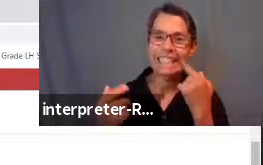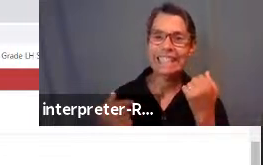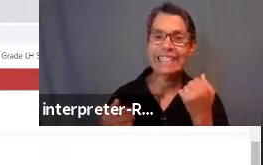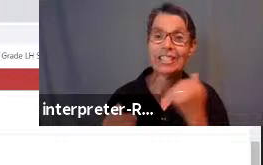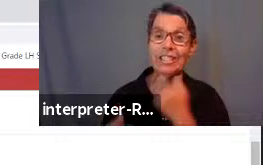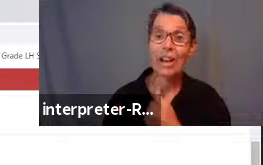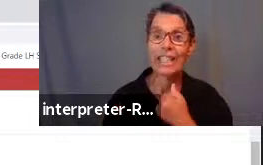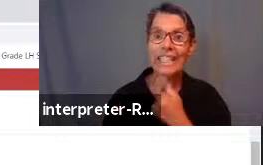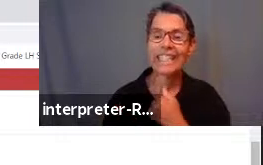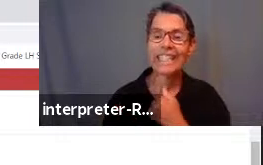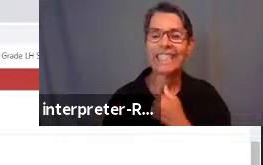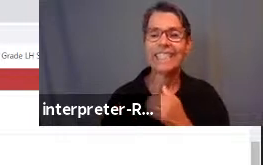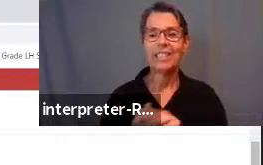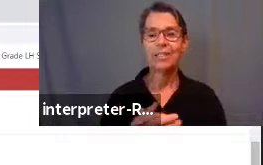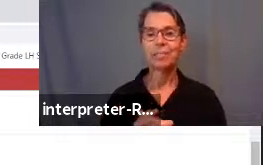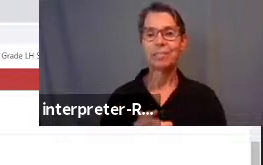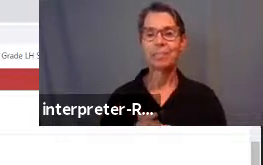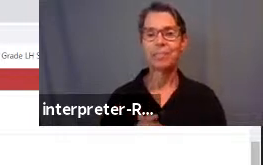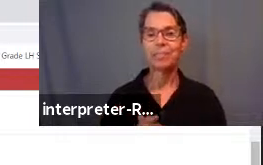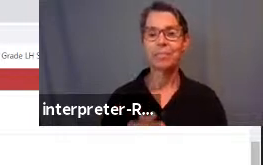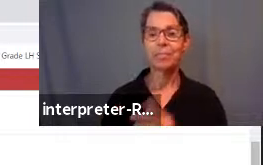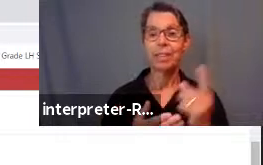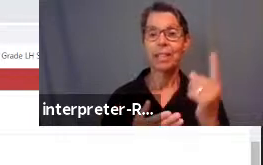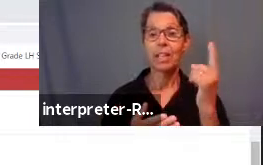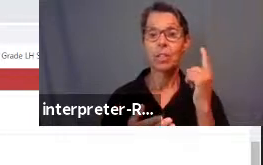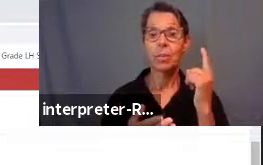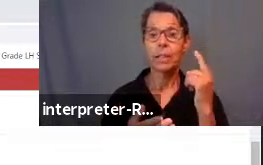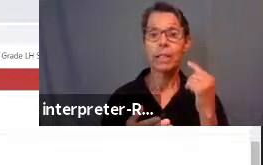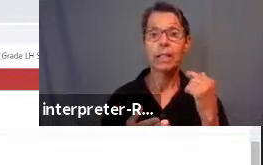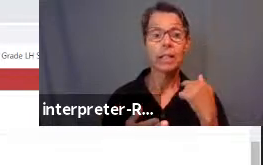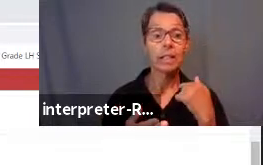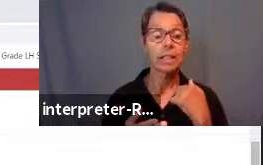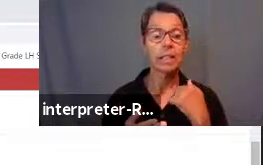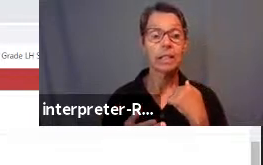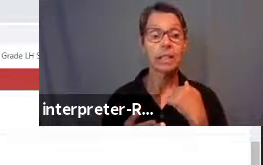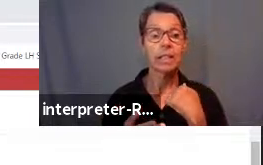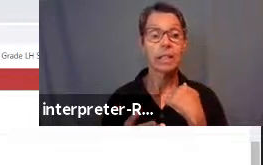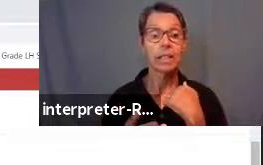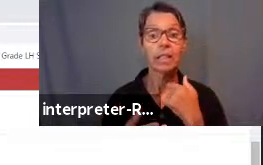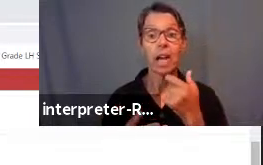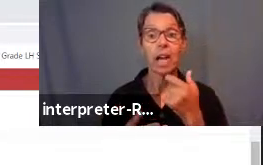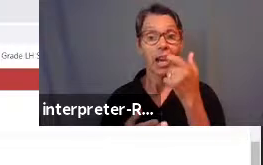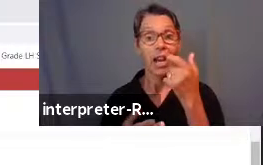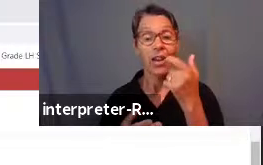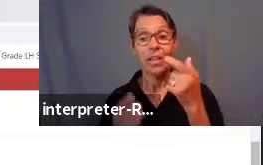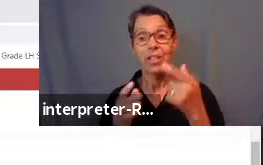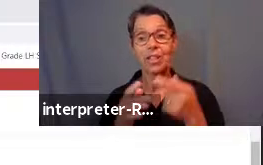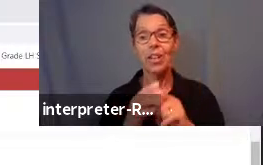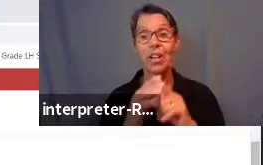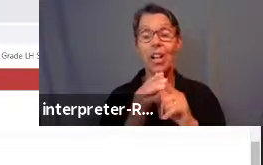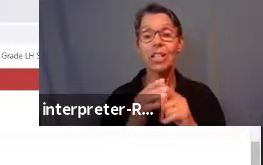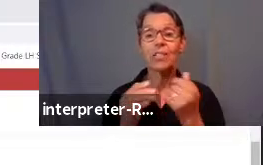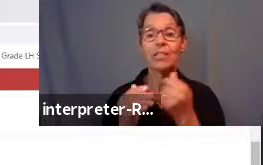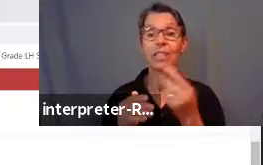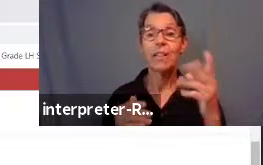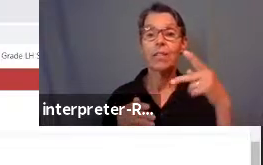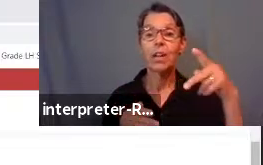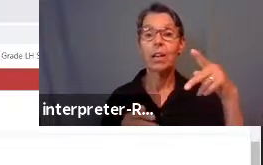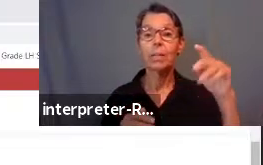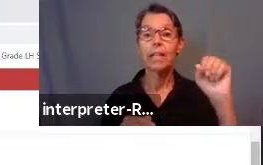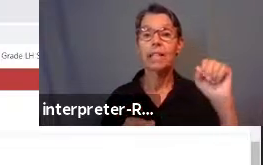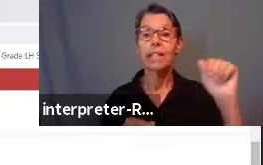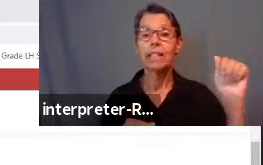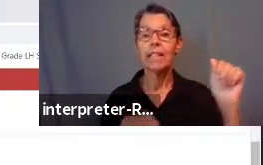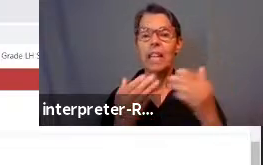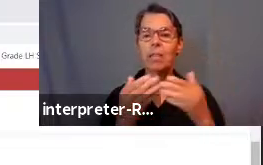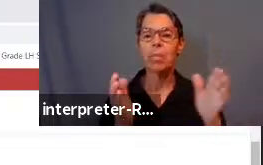Sorry about that. Last week, I had an opportunity to watch the launch of a series of public service announcements that were